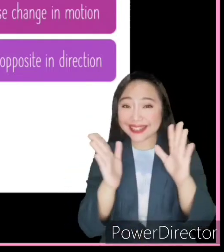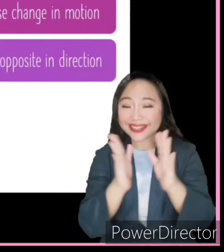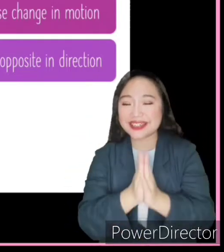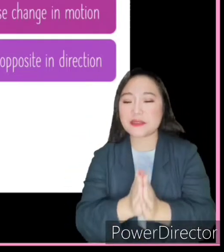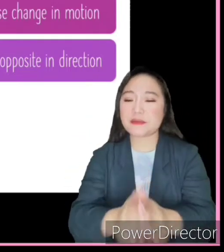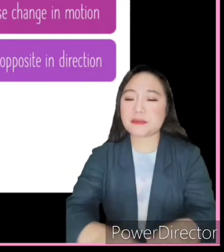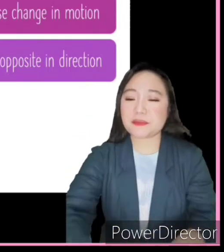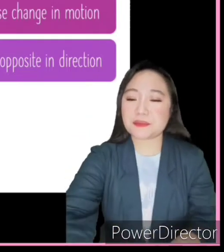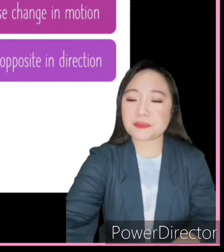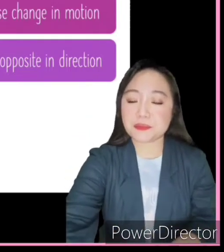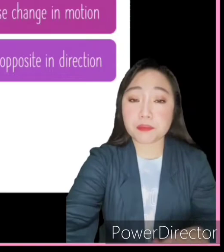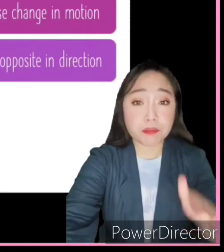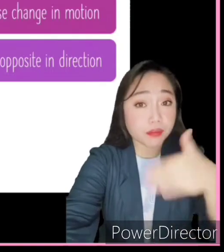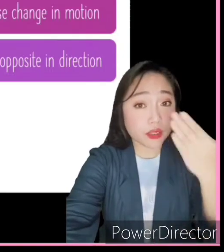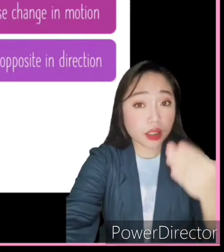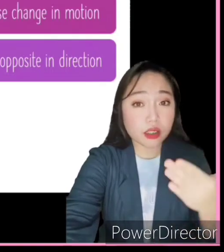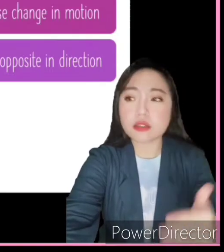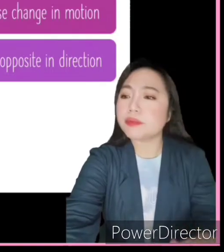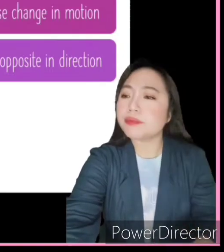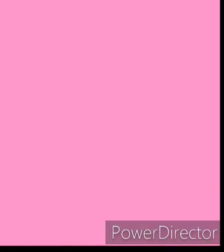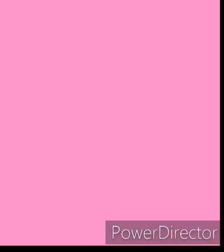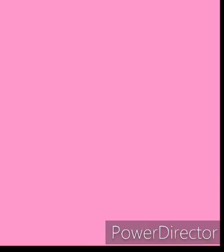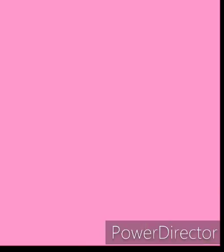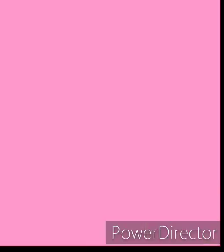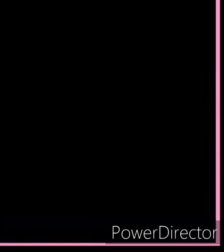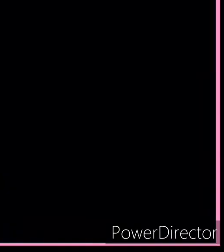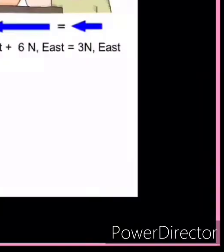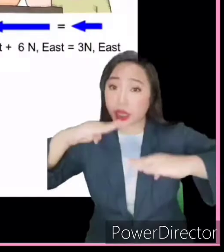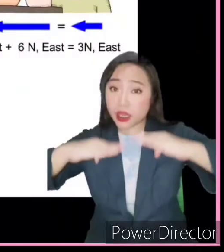forces. Next.